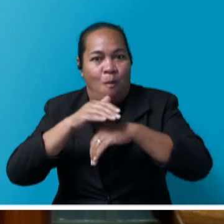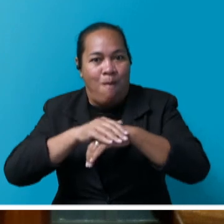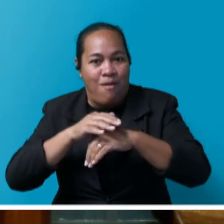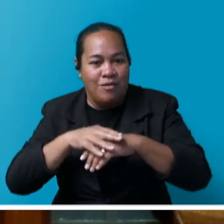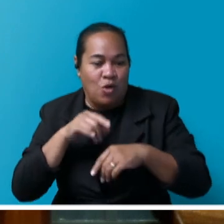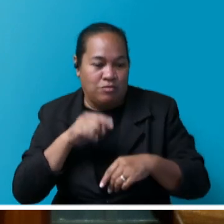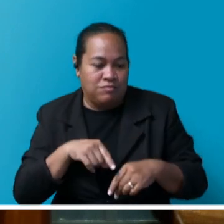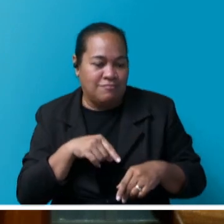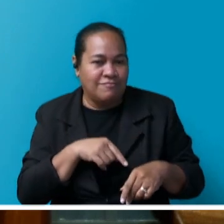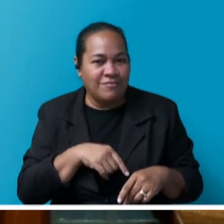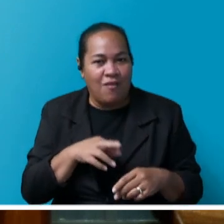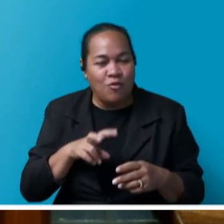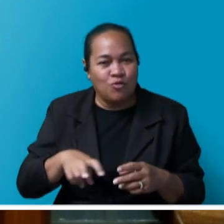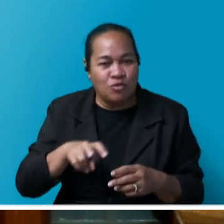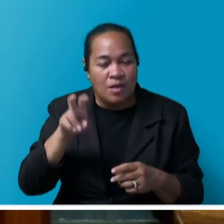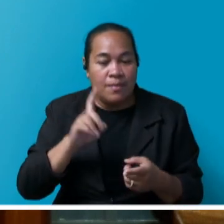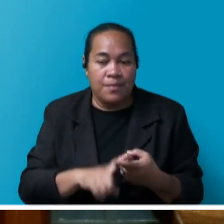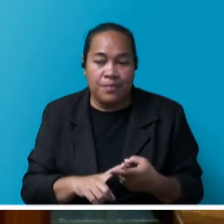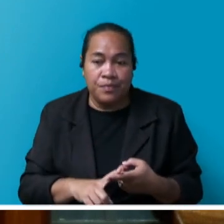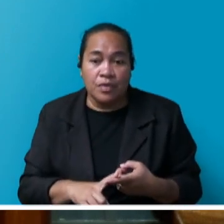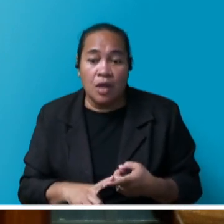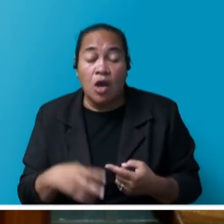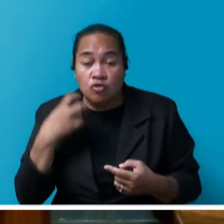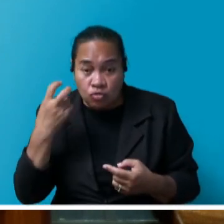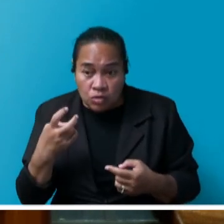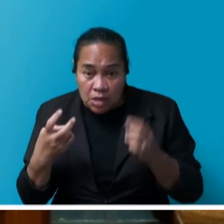Honorable Speaker, sir, while tourism contributes significantly to our economy,